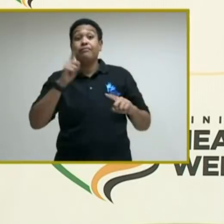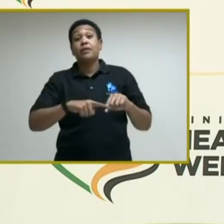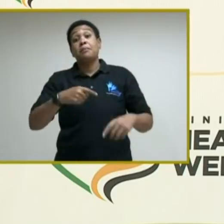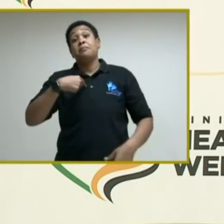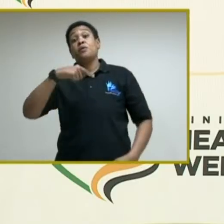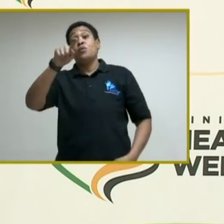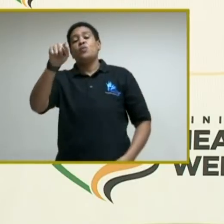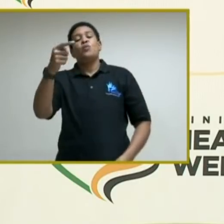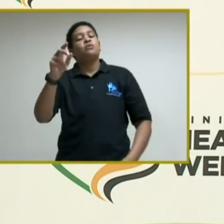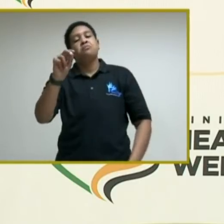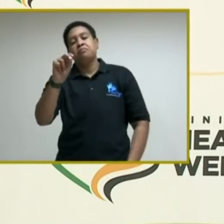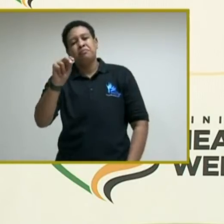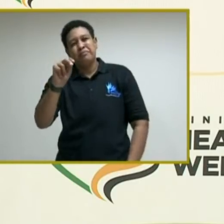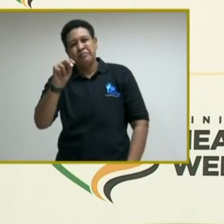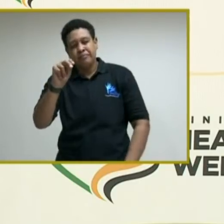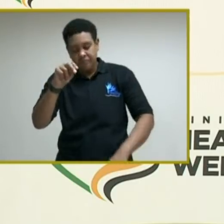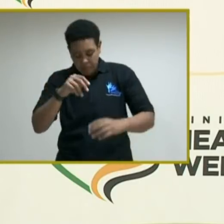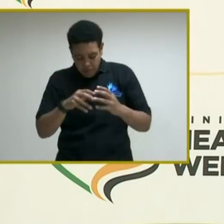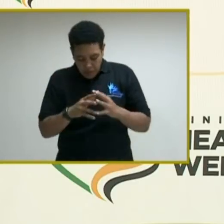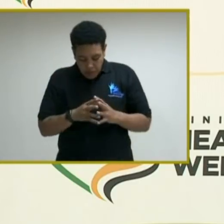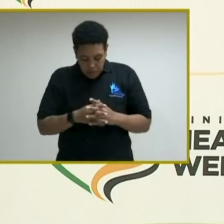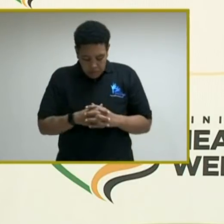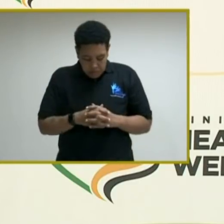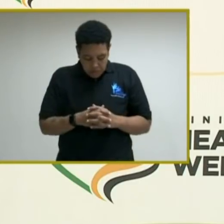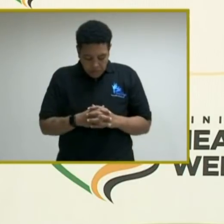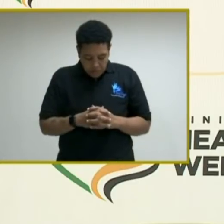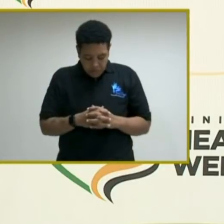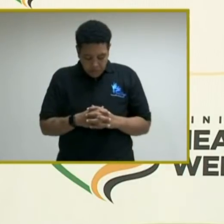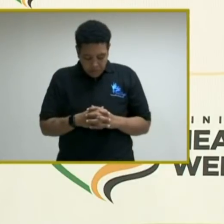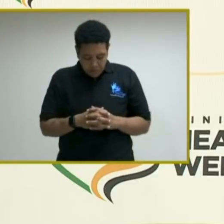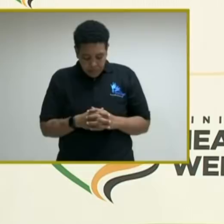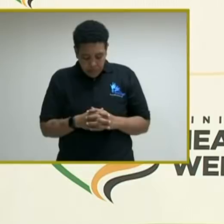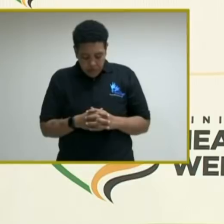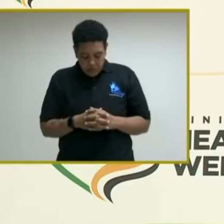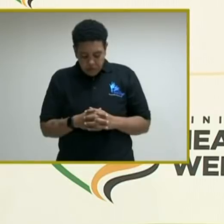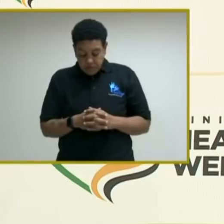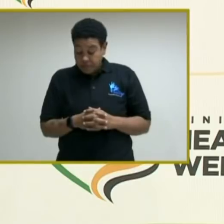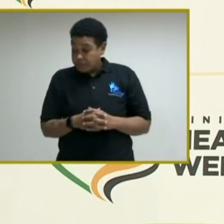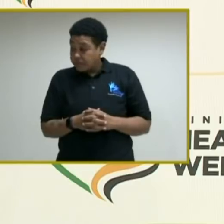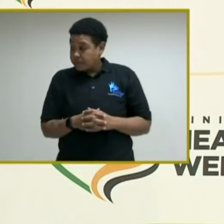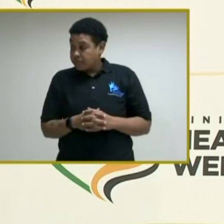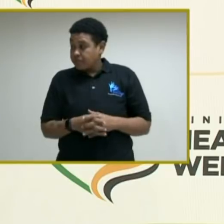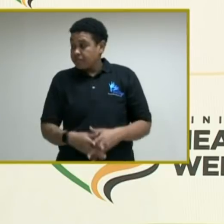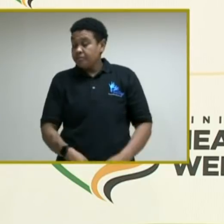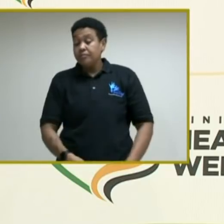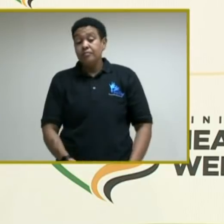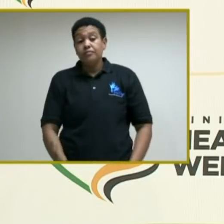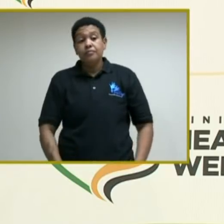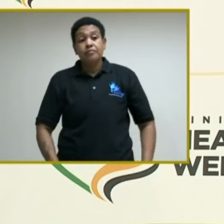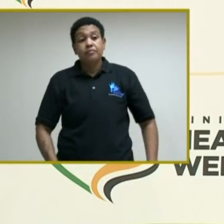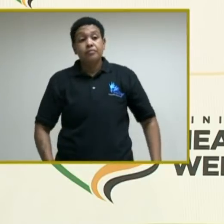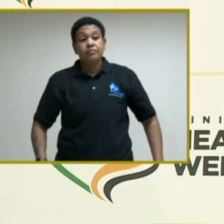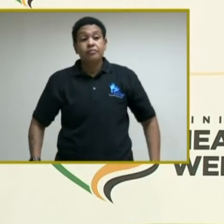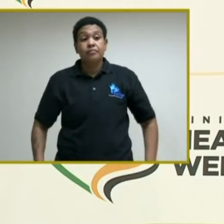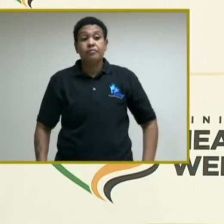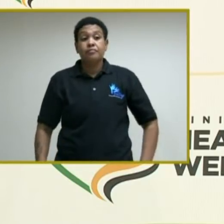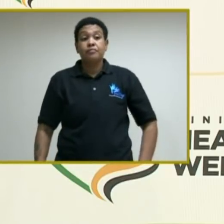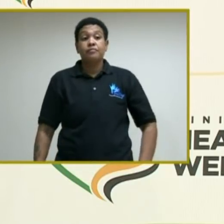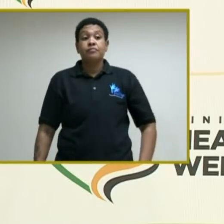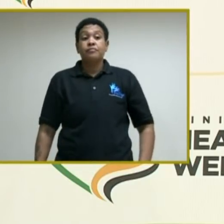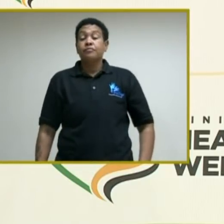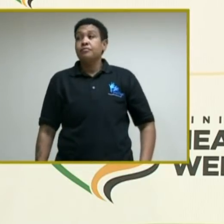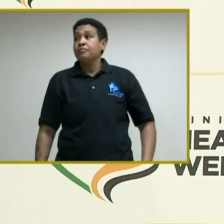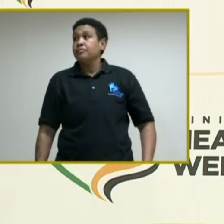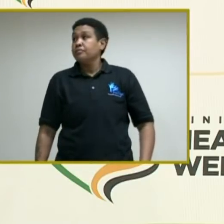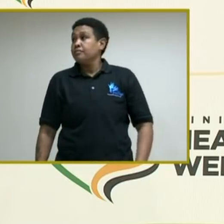as we have said, but I believe through the work on the, of the Ministry of Foreign Affairs and